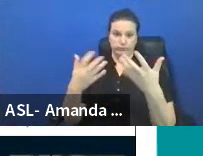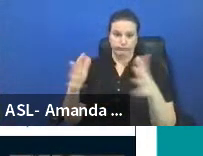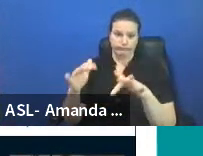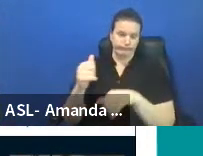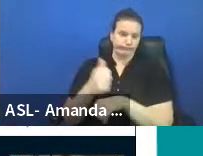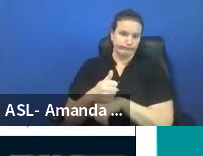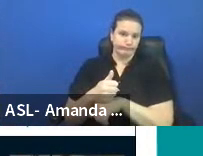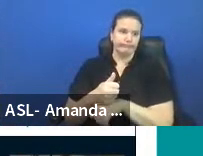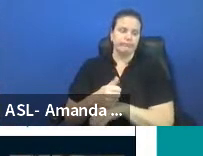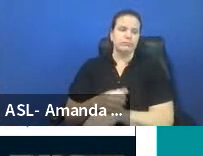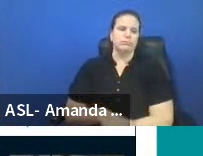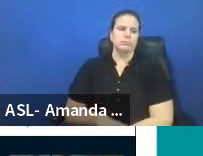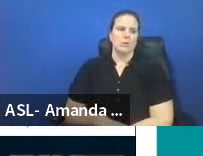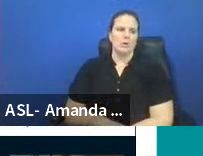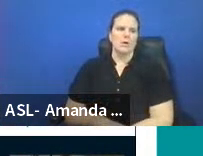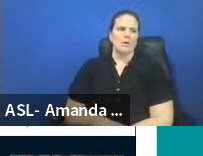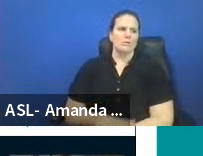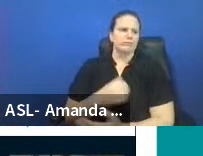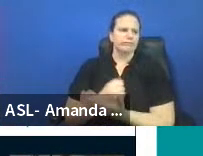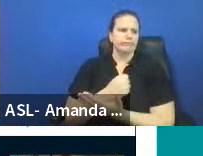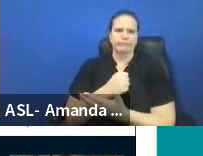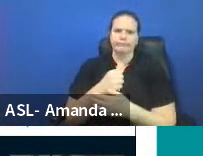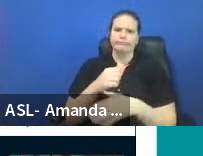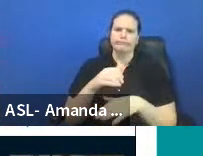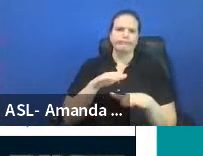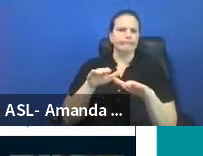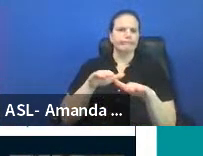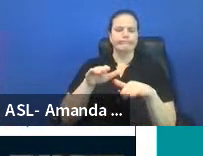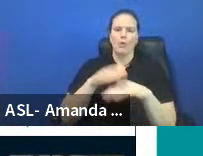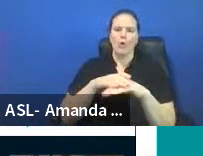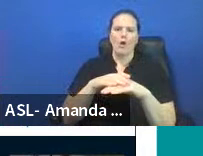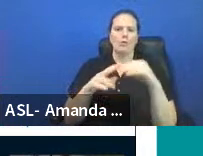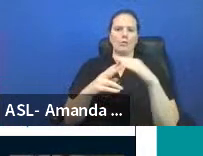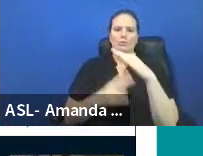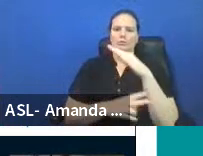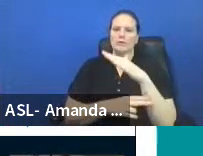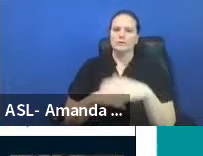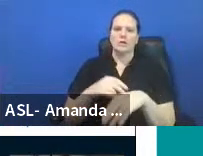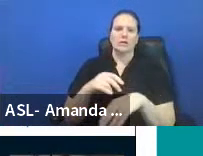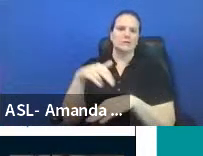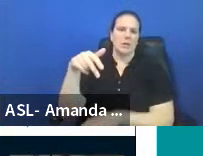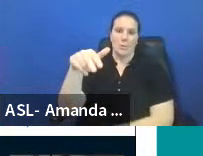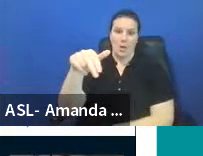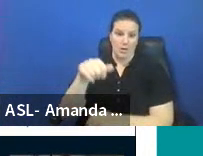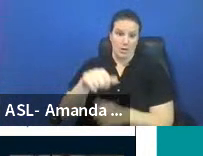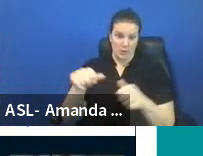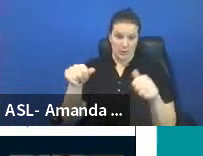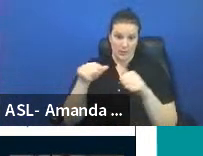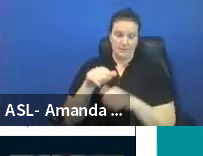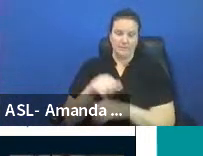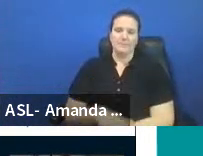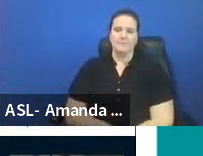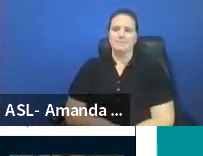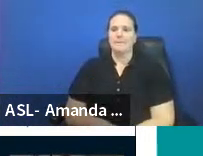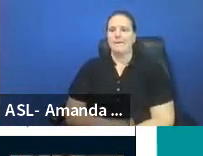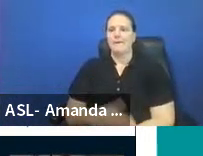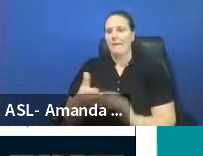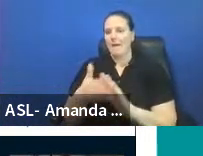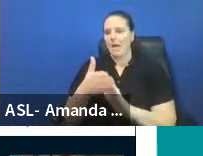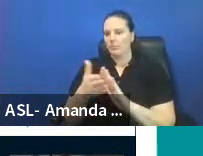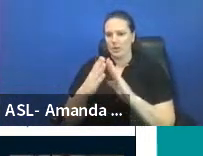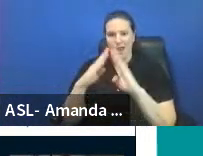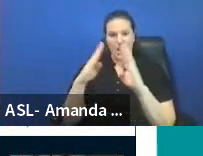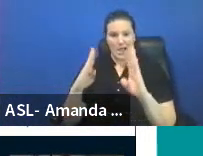So we got a chance to walk those folks on the bridge and on the sidewalk area up into the operator's